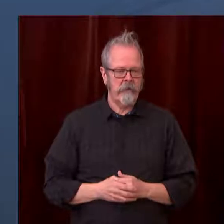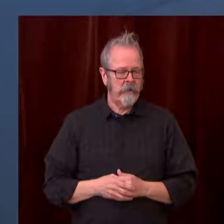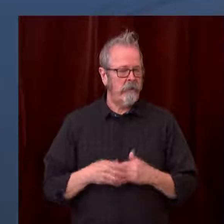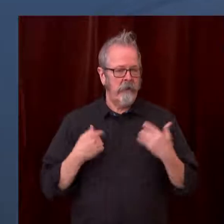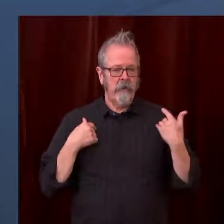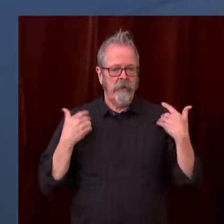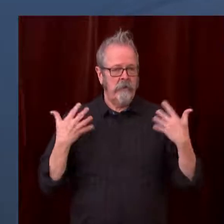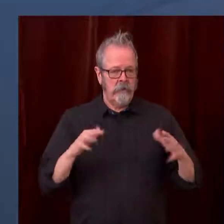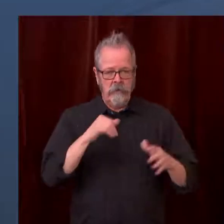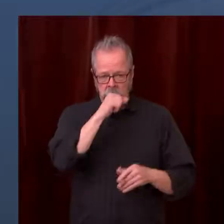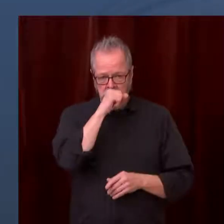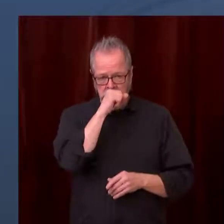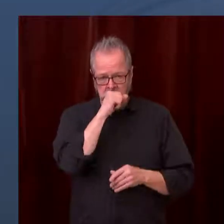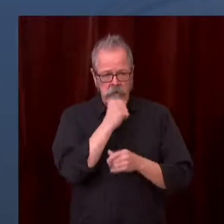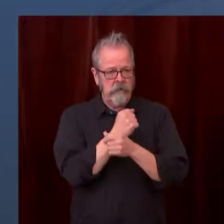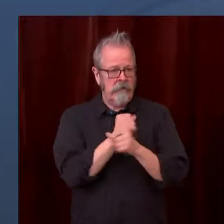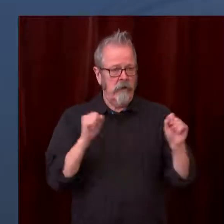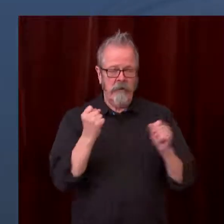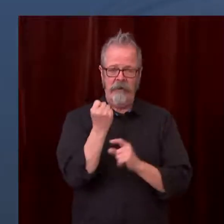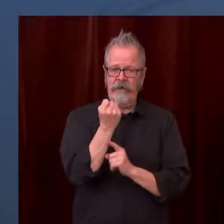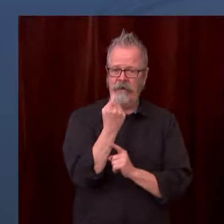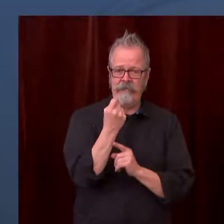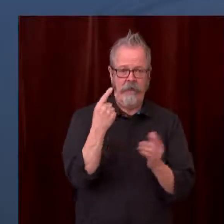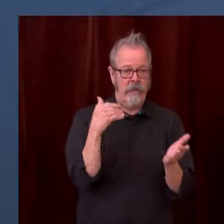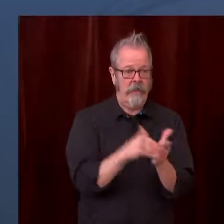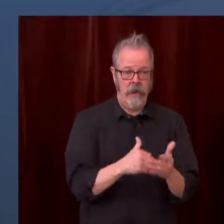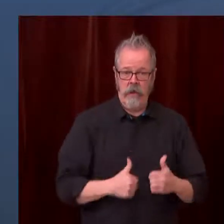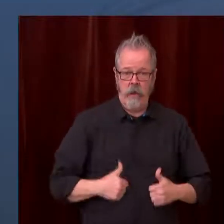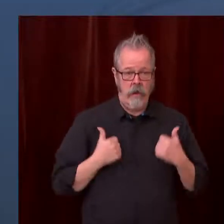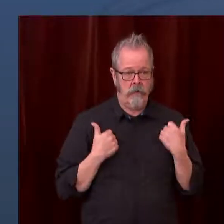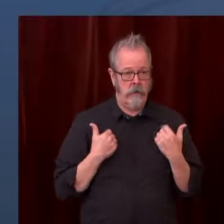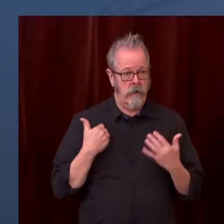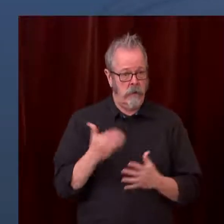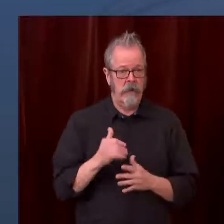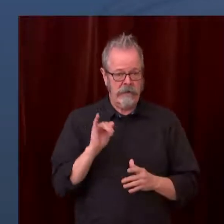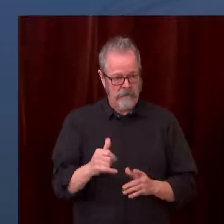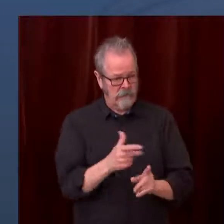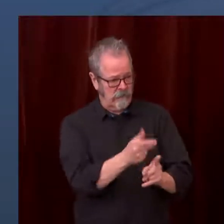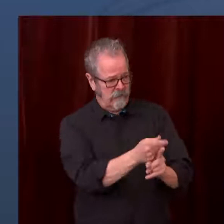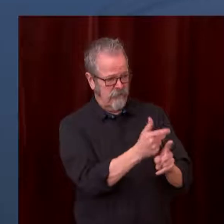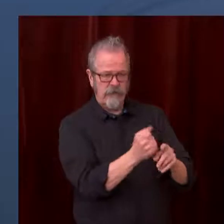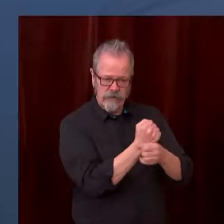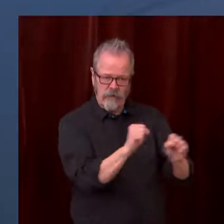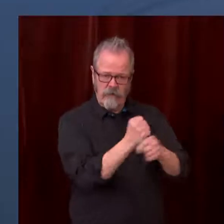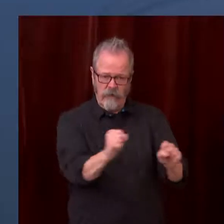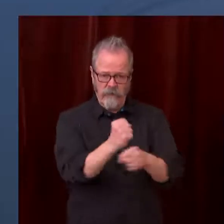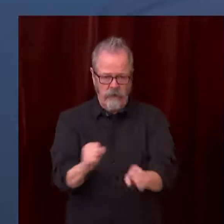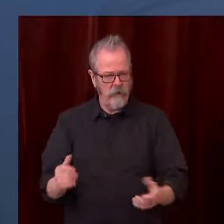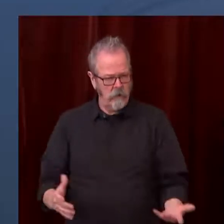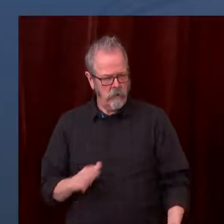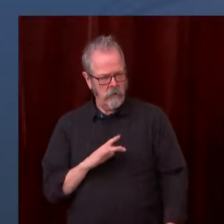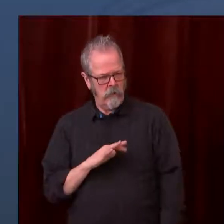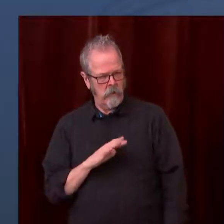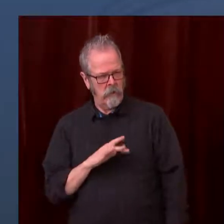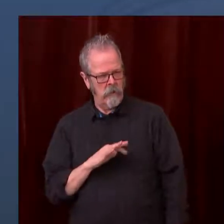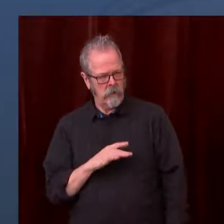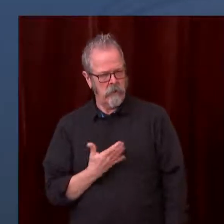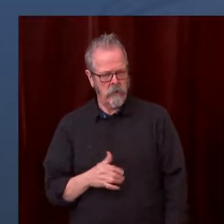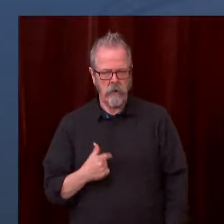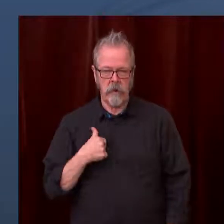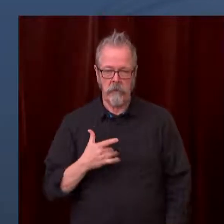we continually to save lives. So I'm very excited about this. So today, because of these efforts and